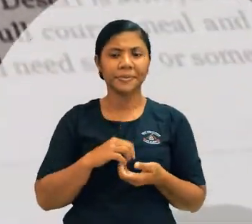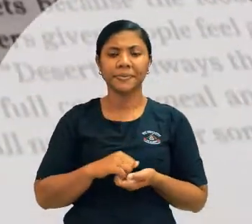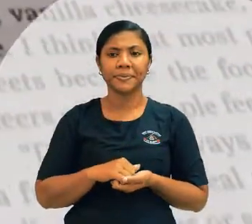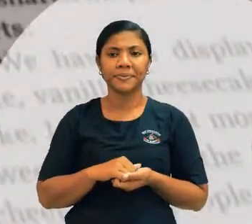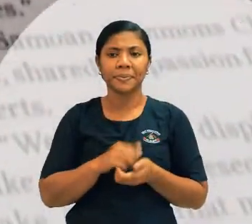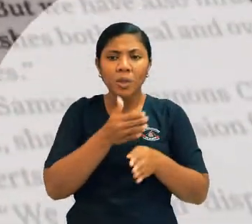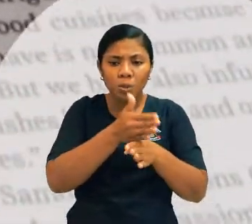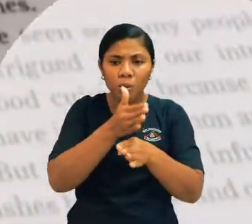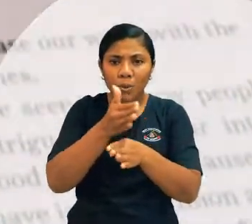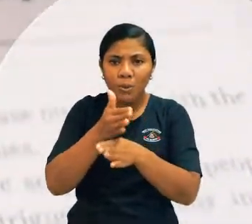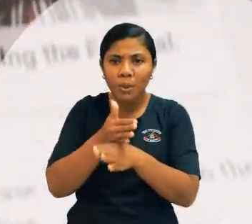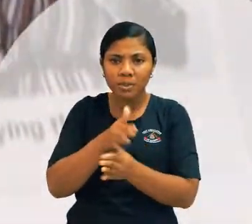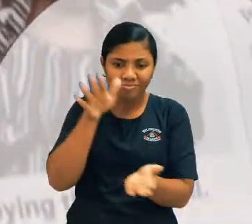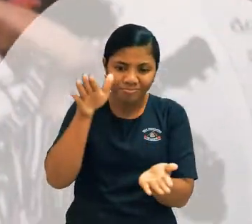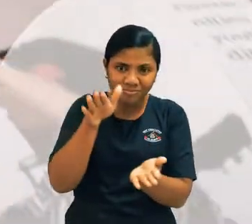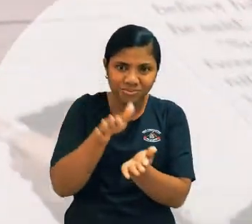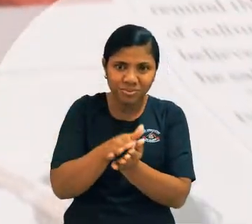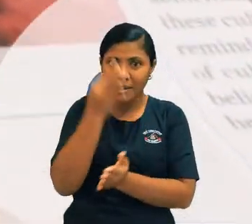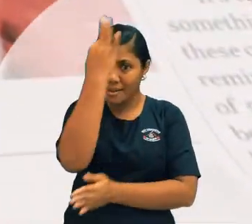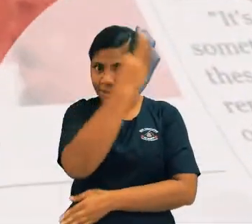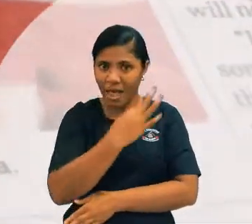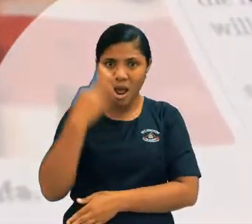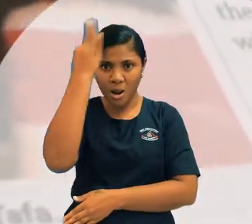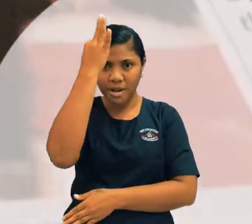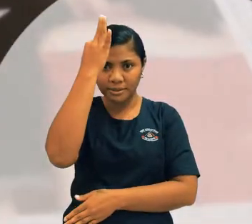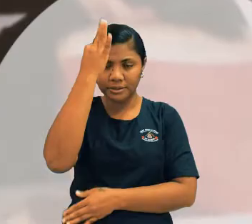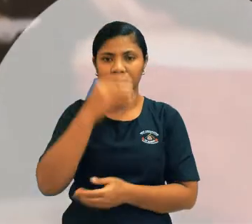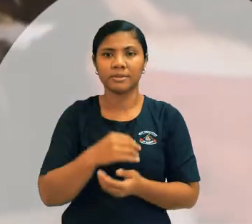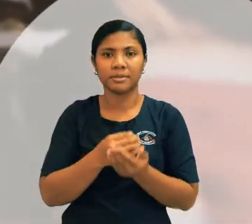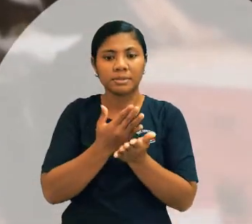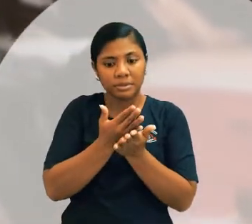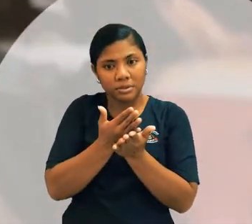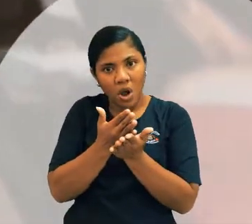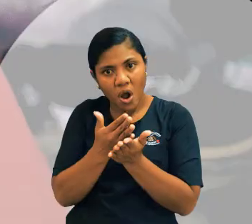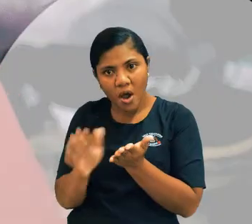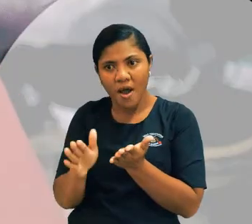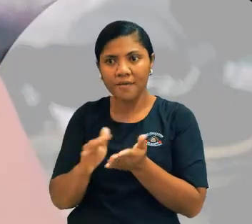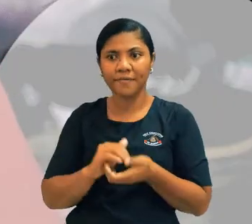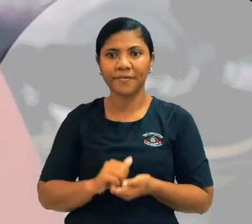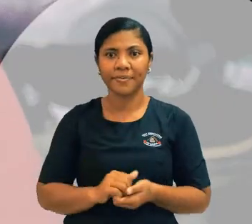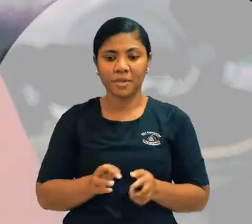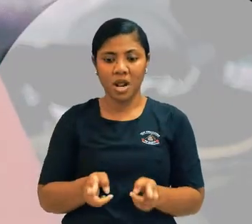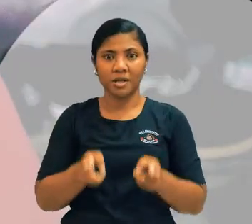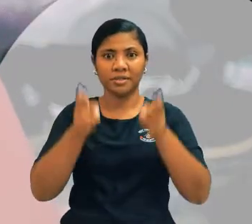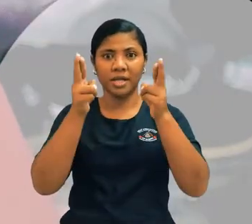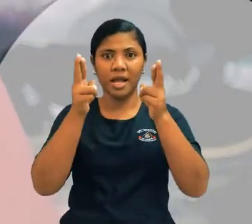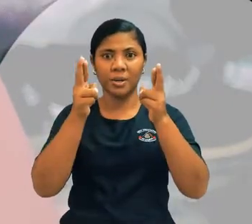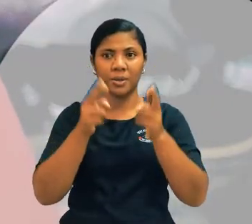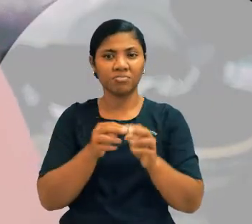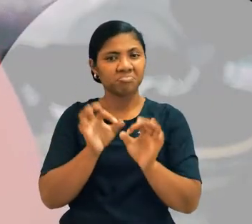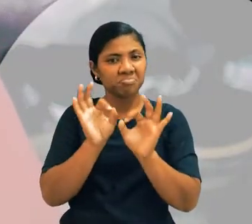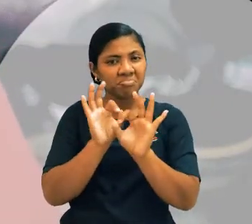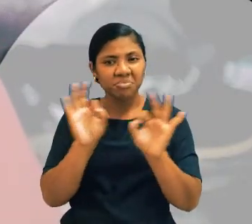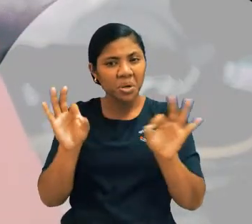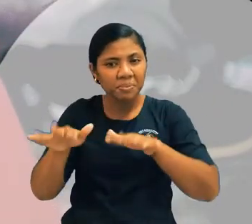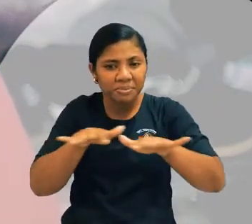We do have locals, but not that much. Unless we have specials, you know, going on for breakfast